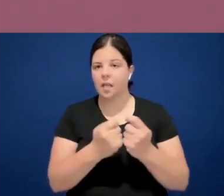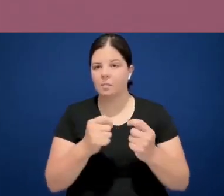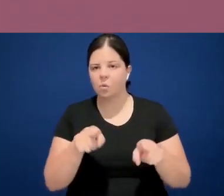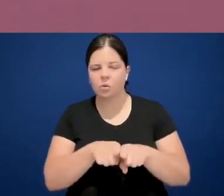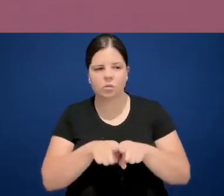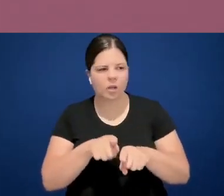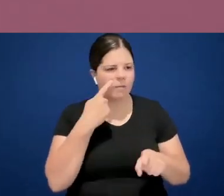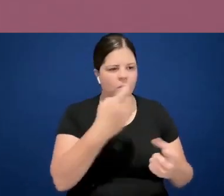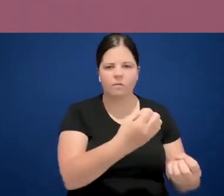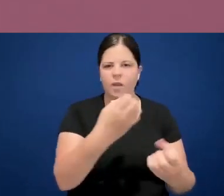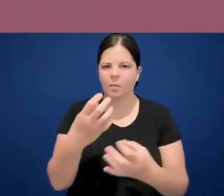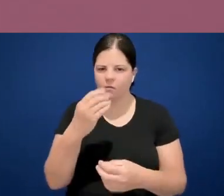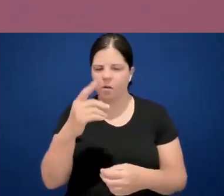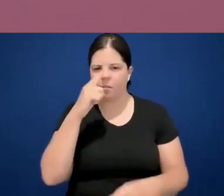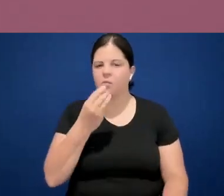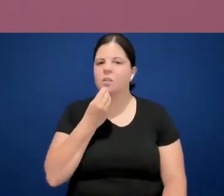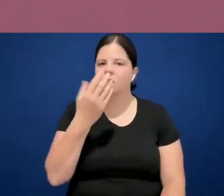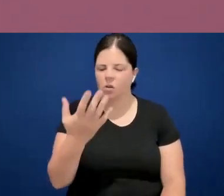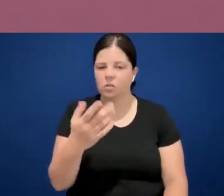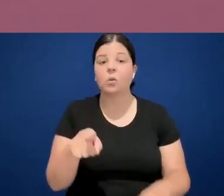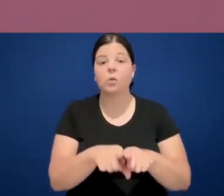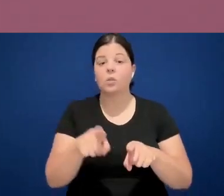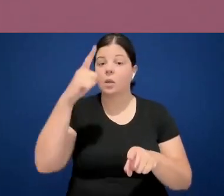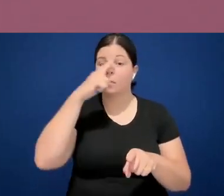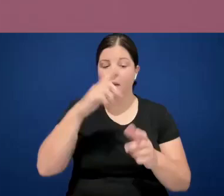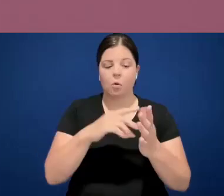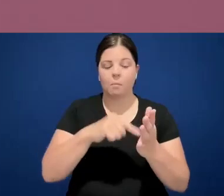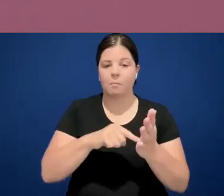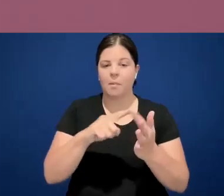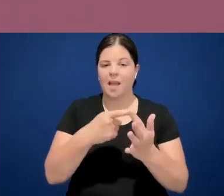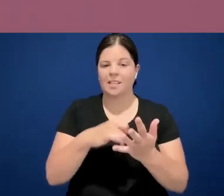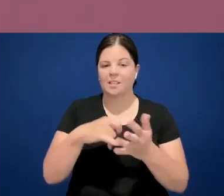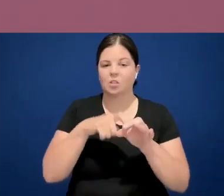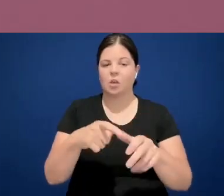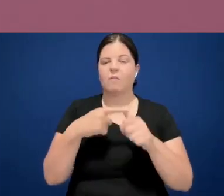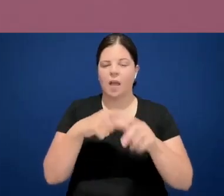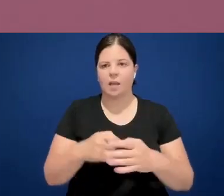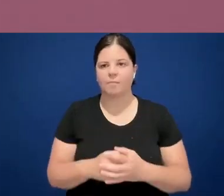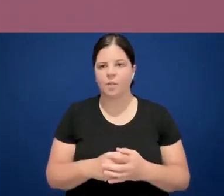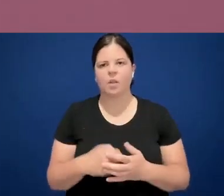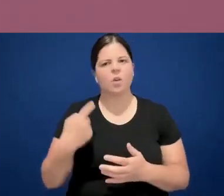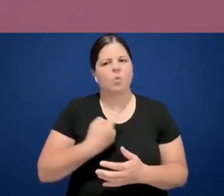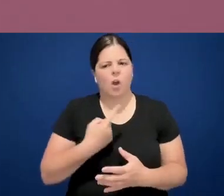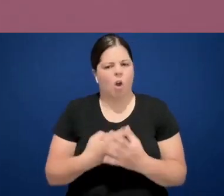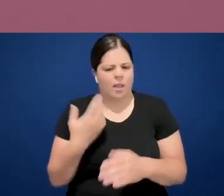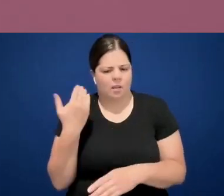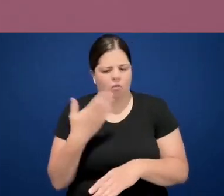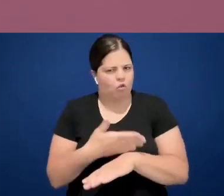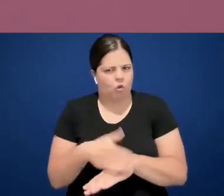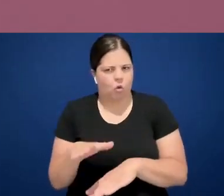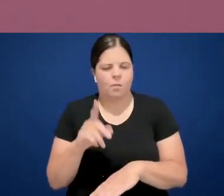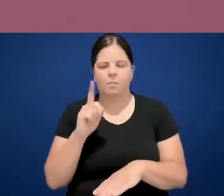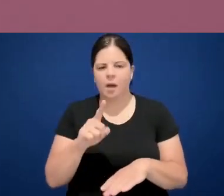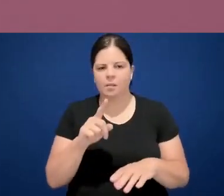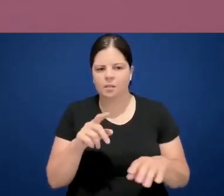the integrity indicators from the People Matters survey. It's early days, but what we're looking for in terms of impact is an